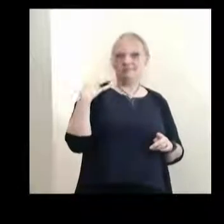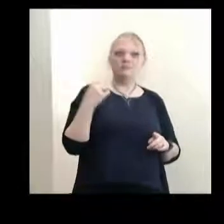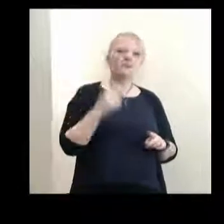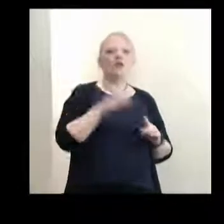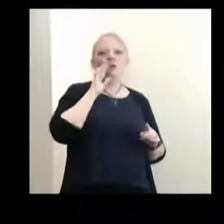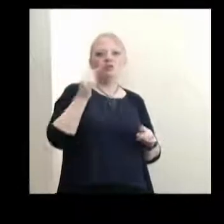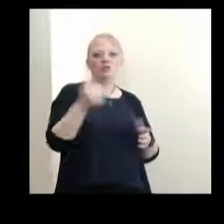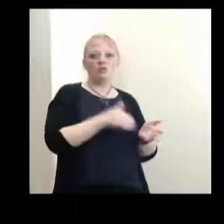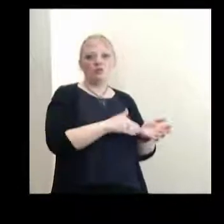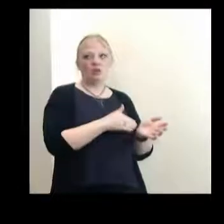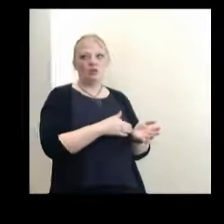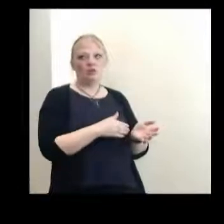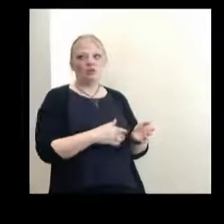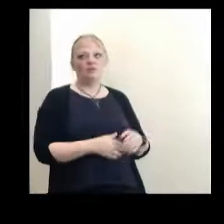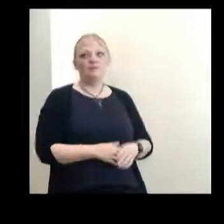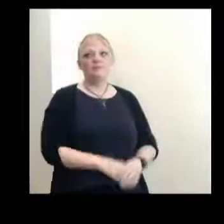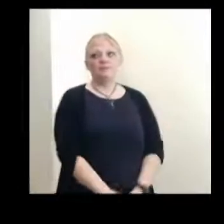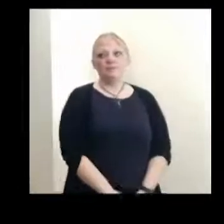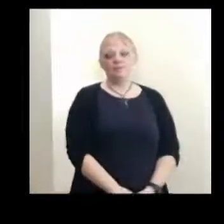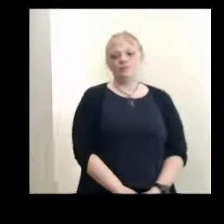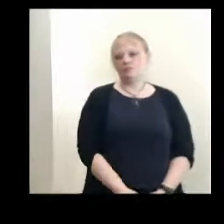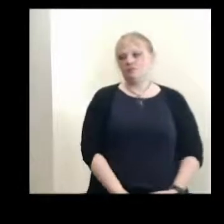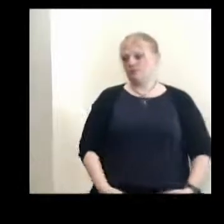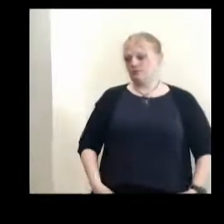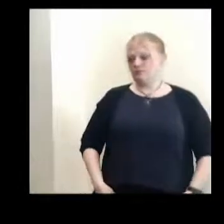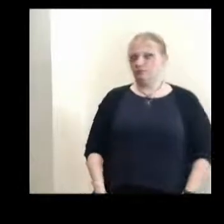over to Dr. Burstein as well.